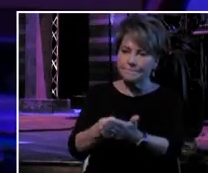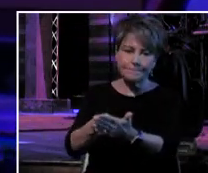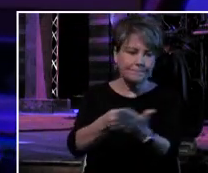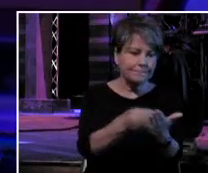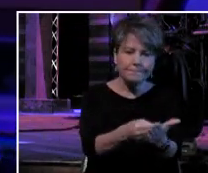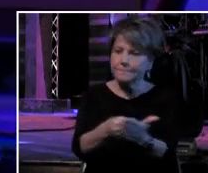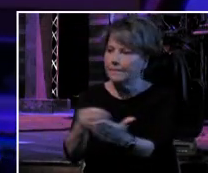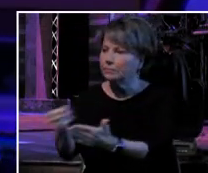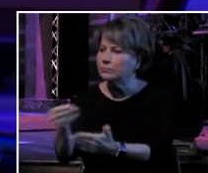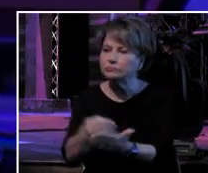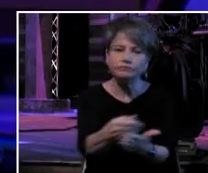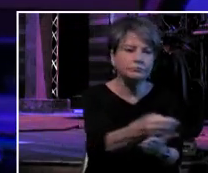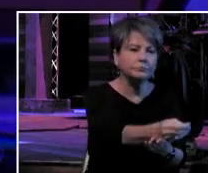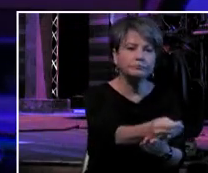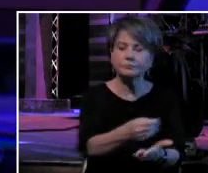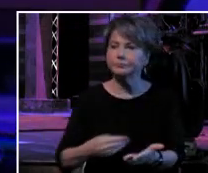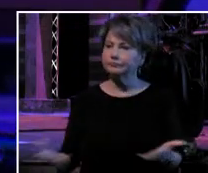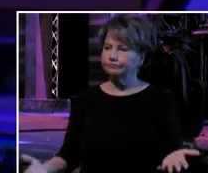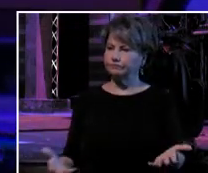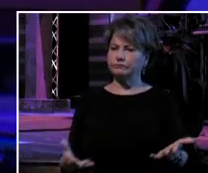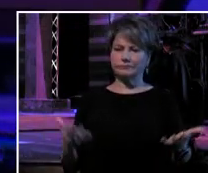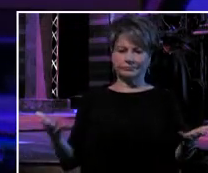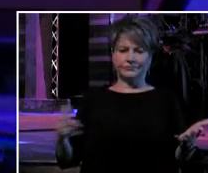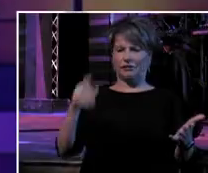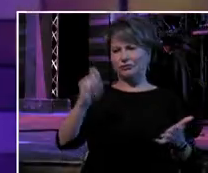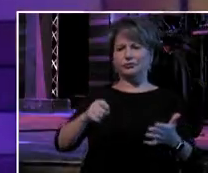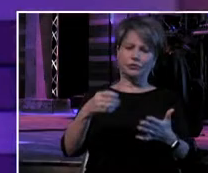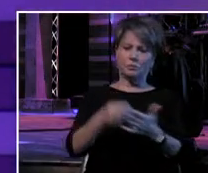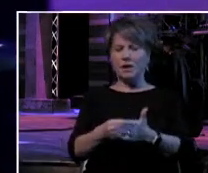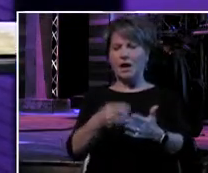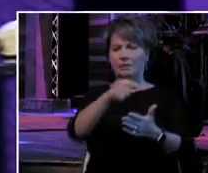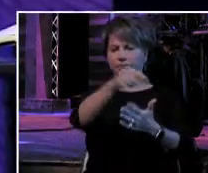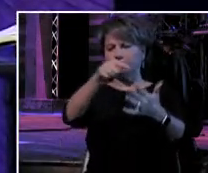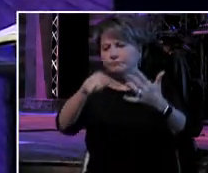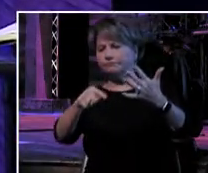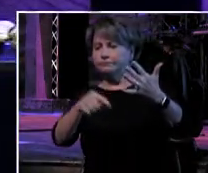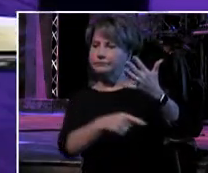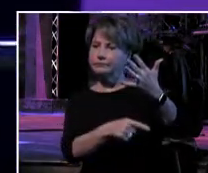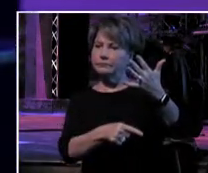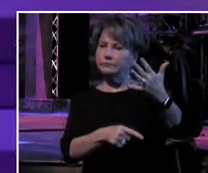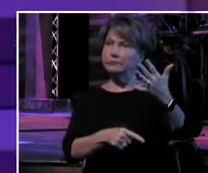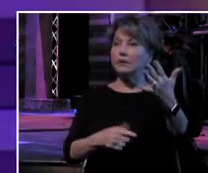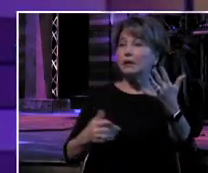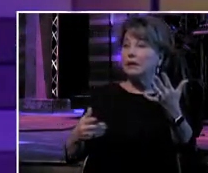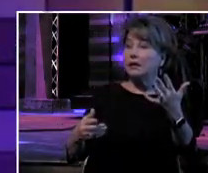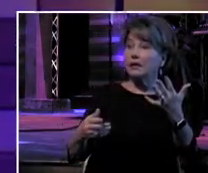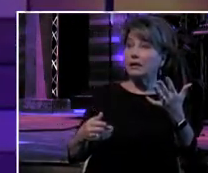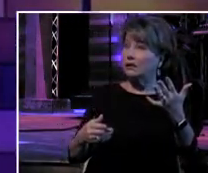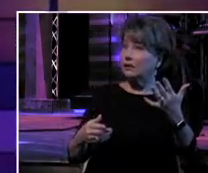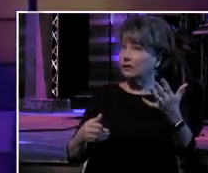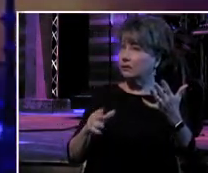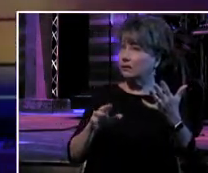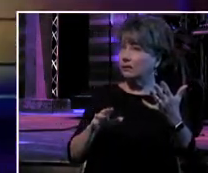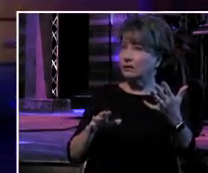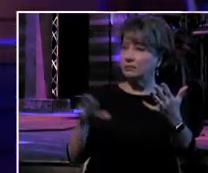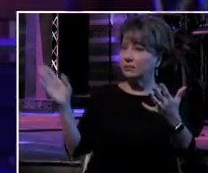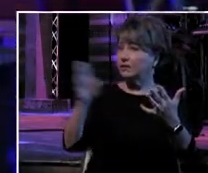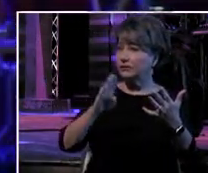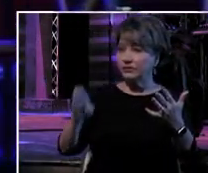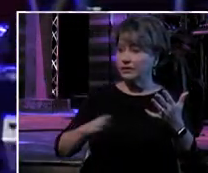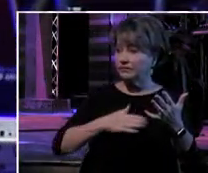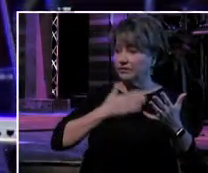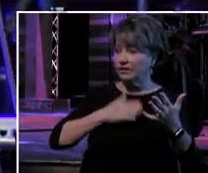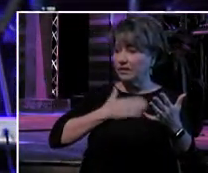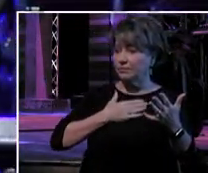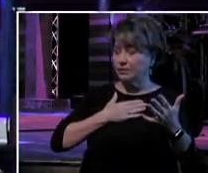since we bought this, you know, that algorithm just says, you need to buy this, this, this, and this, because for some reason, when we press, put it